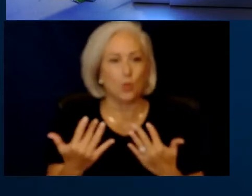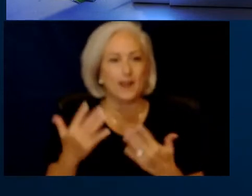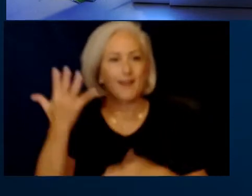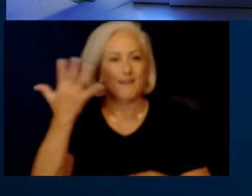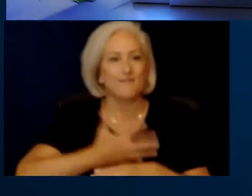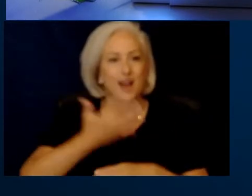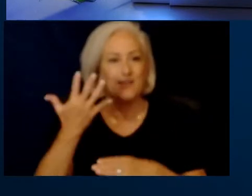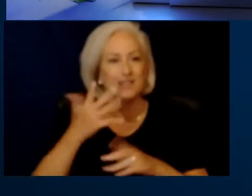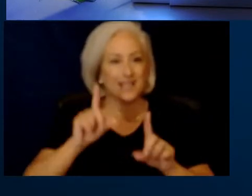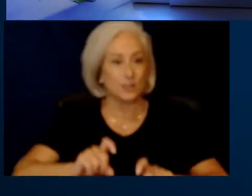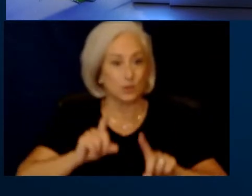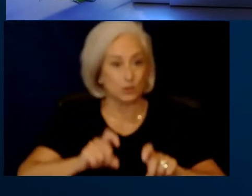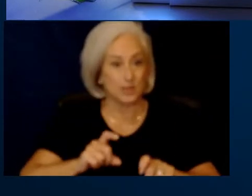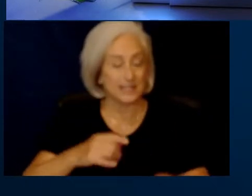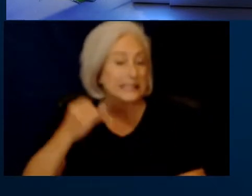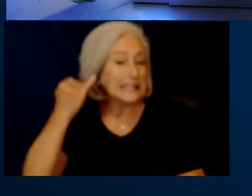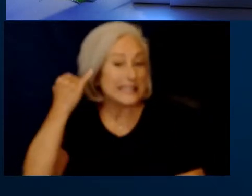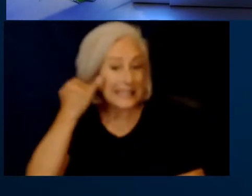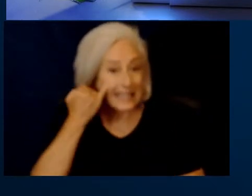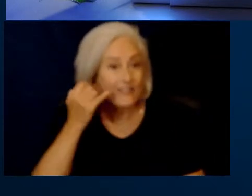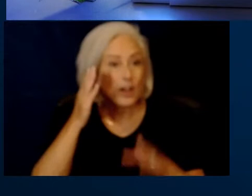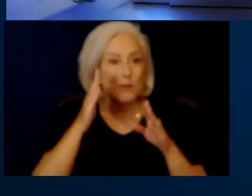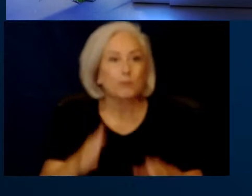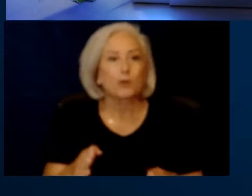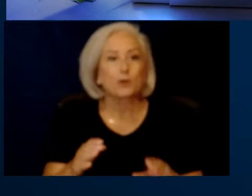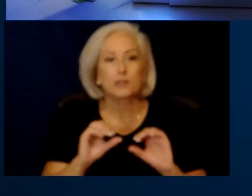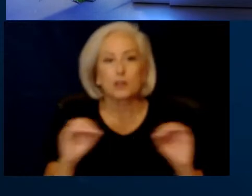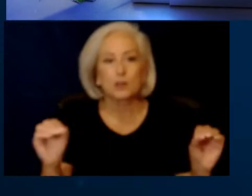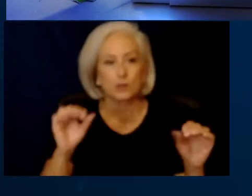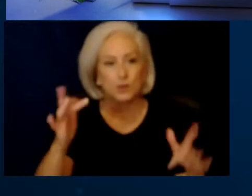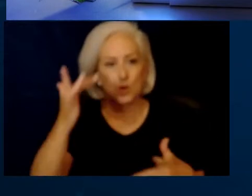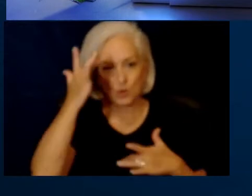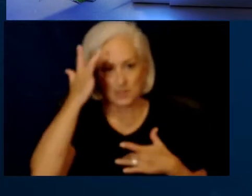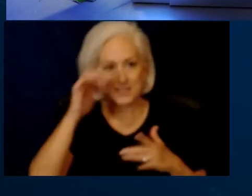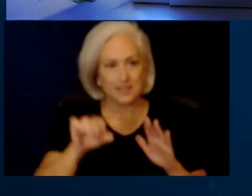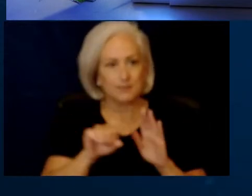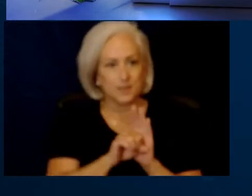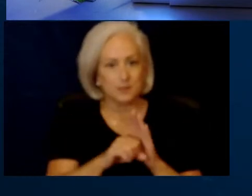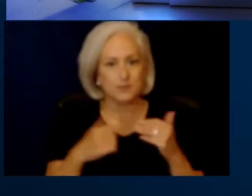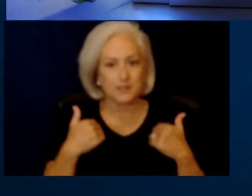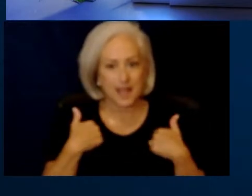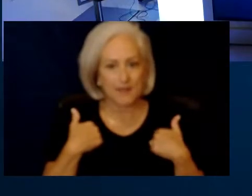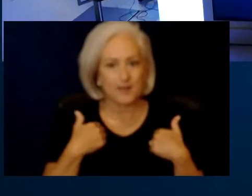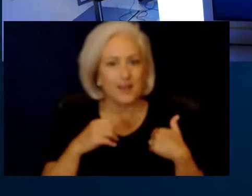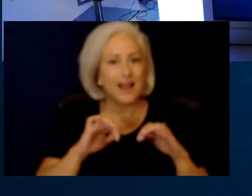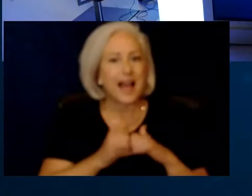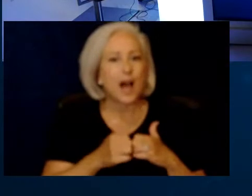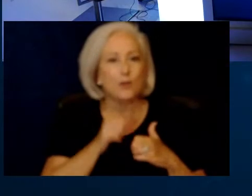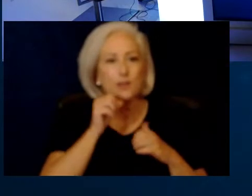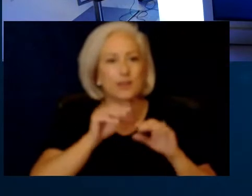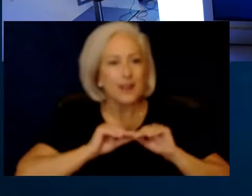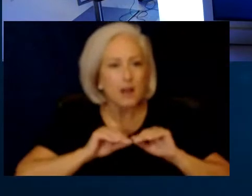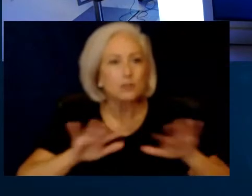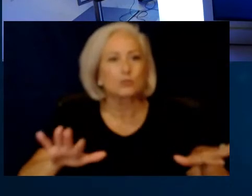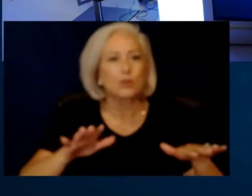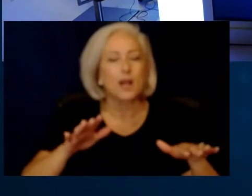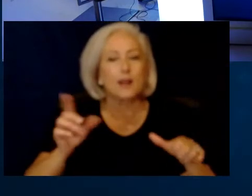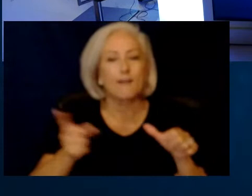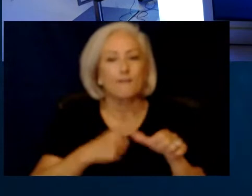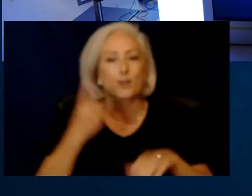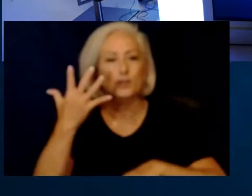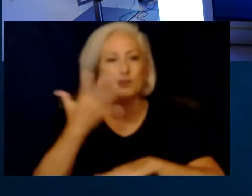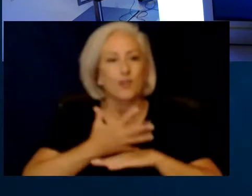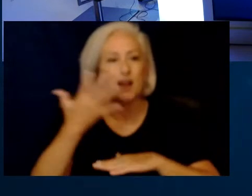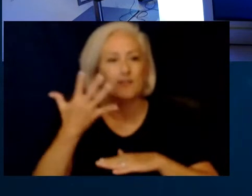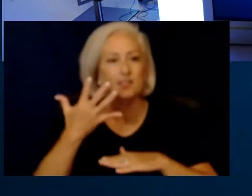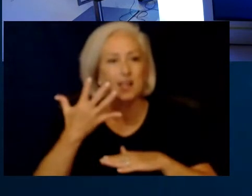asymptomatic COVID, how are they not spreading it during those first 5 days before testing? That's a great question. Unfortunately,